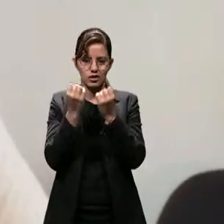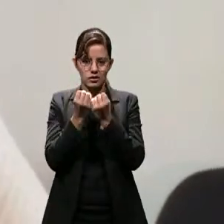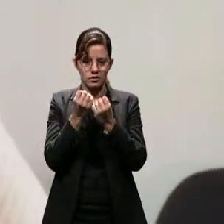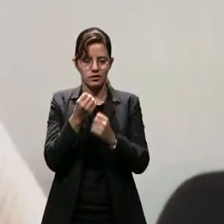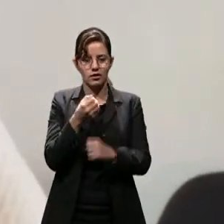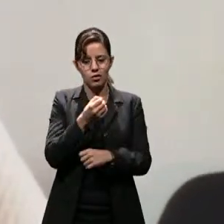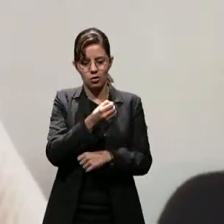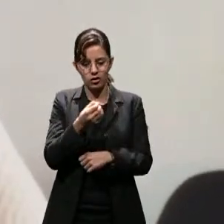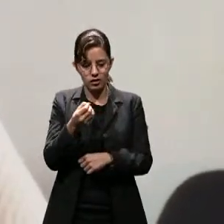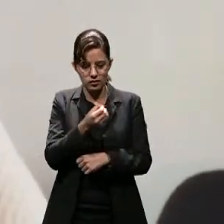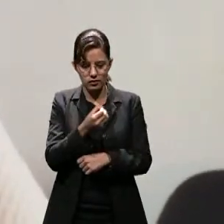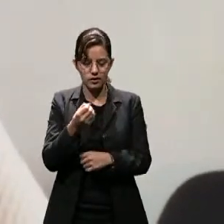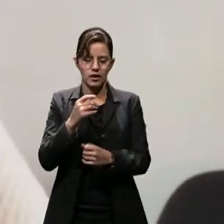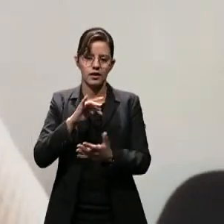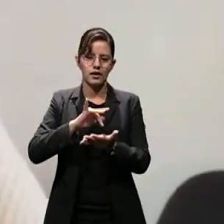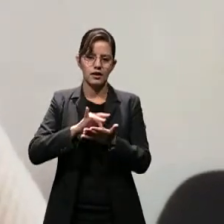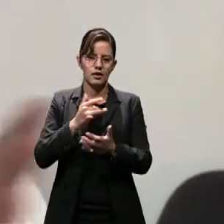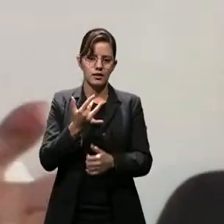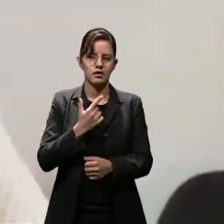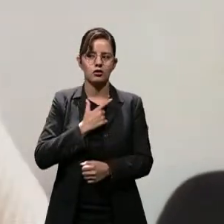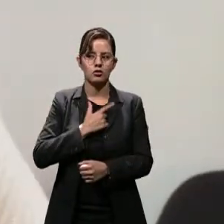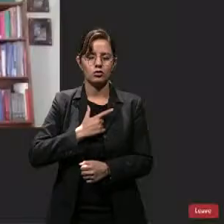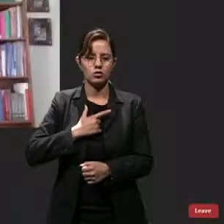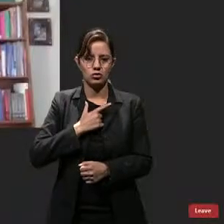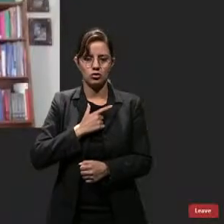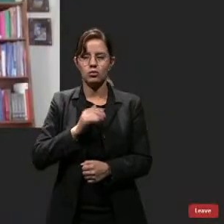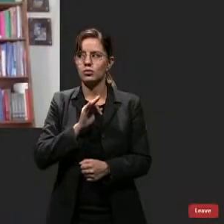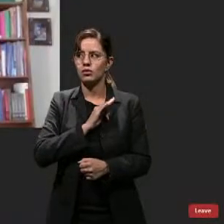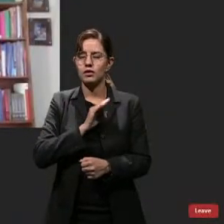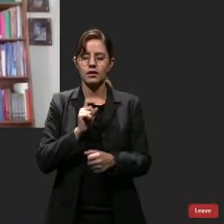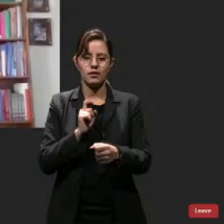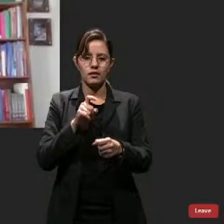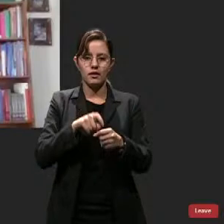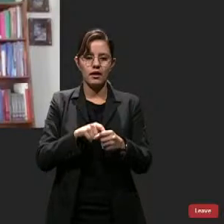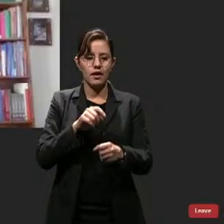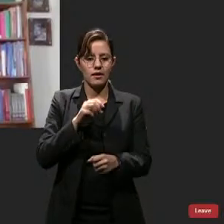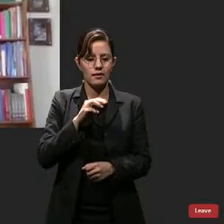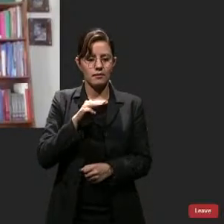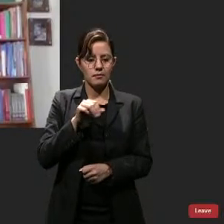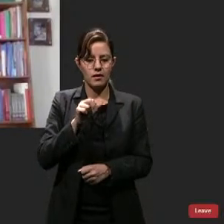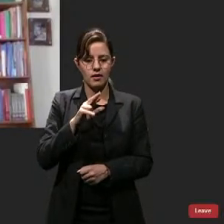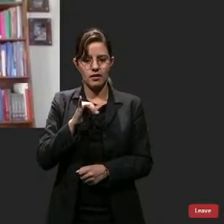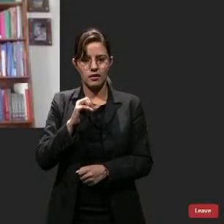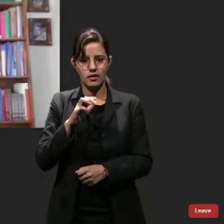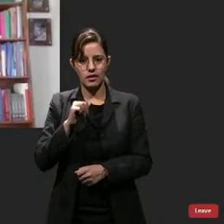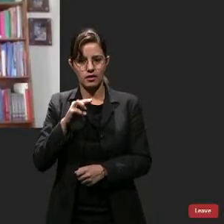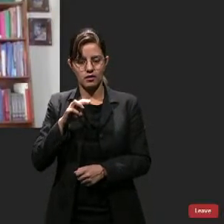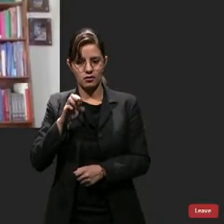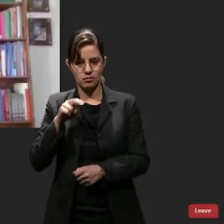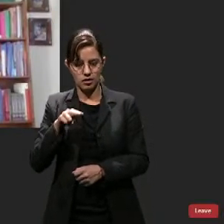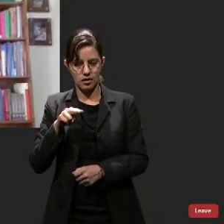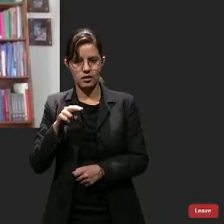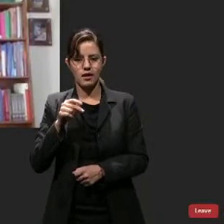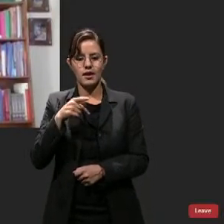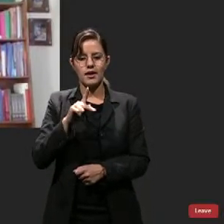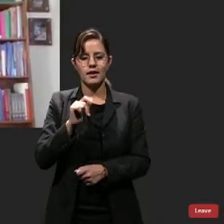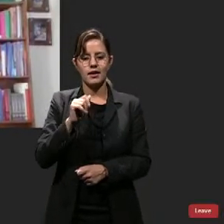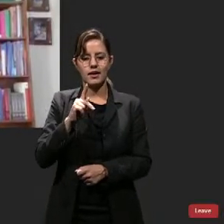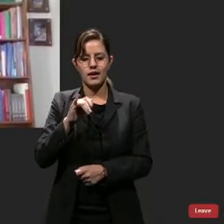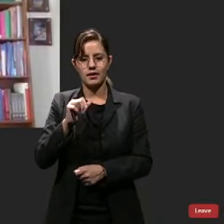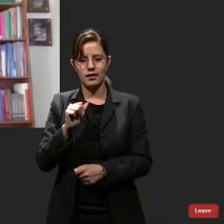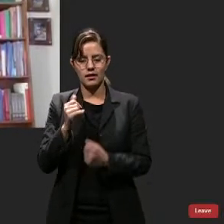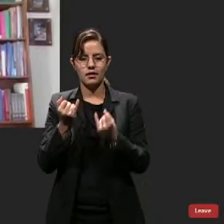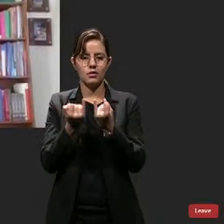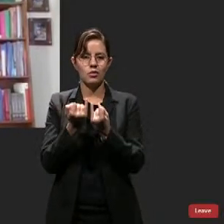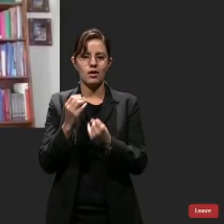institutions that are organizing this summit. It's a great pleasure to share this table with